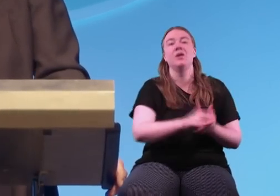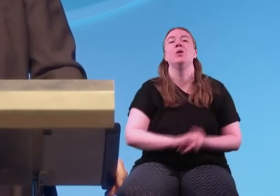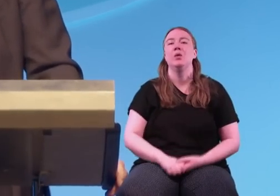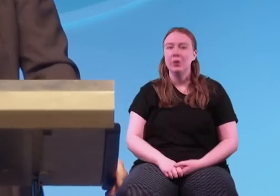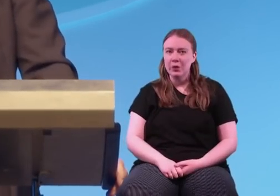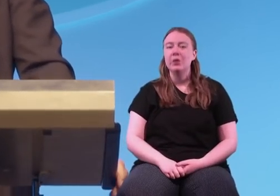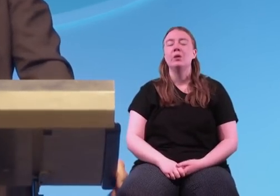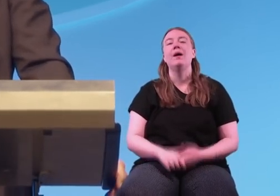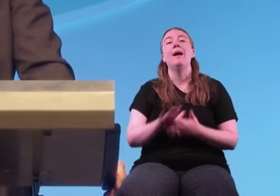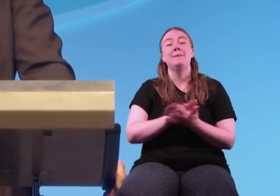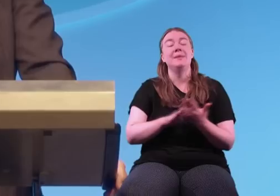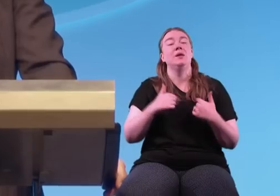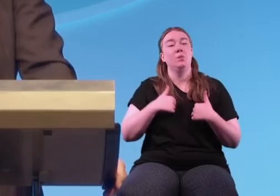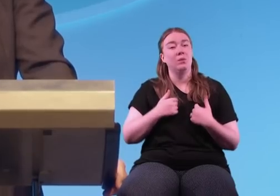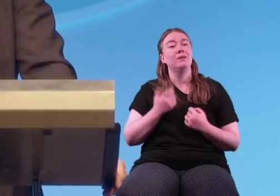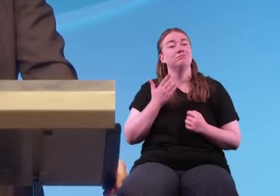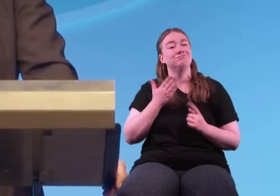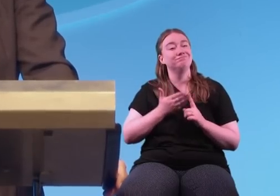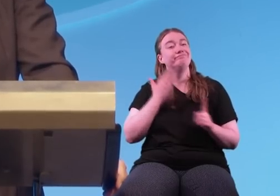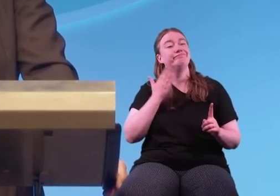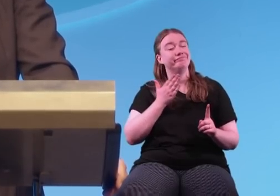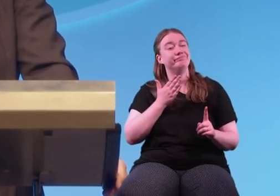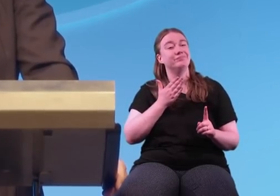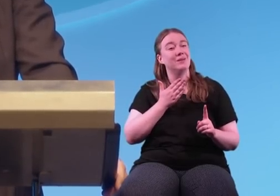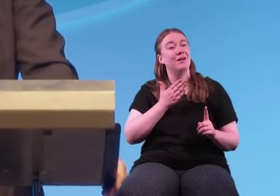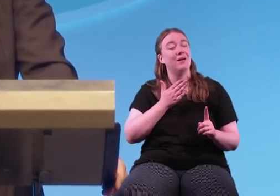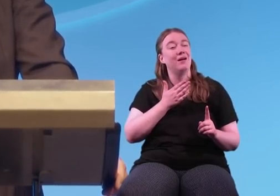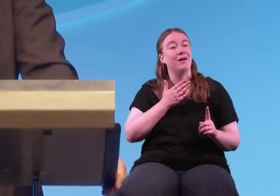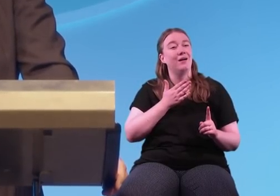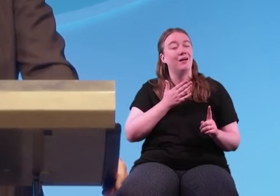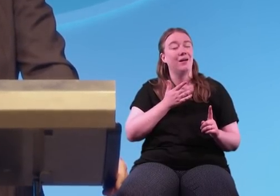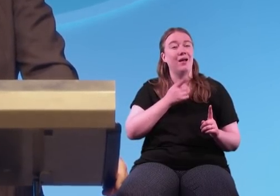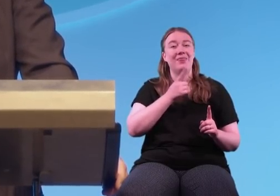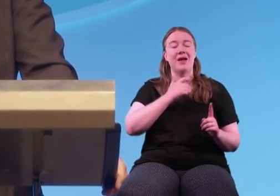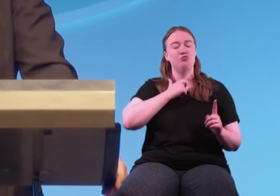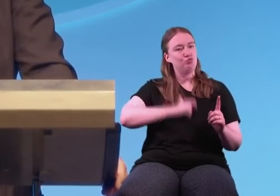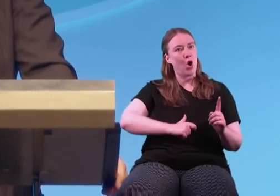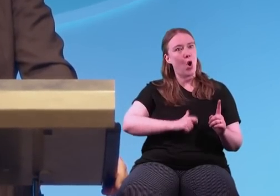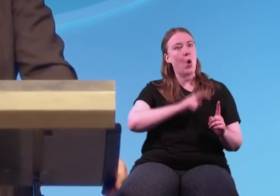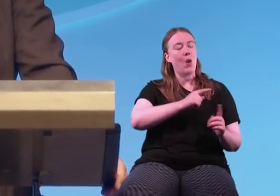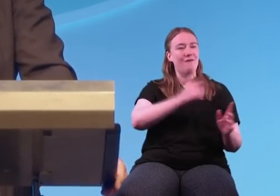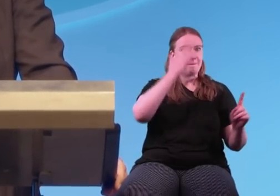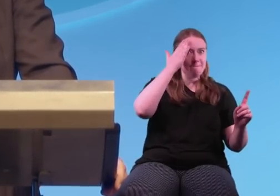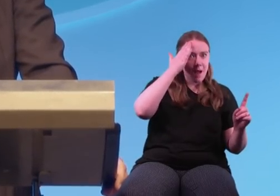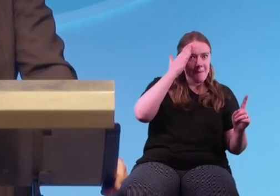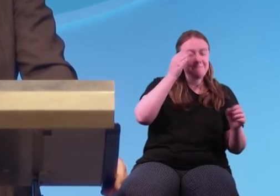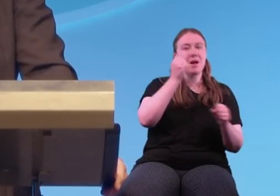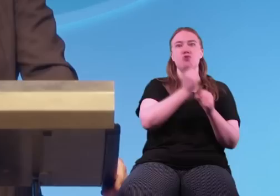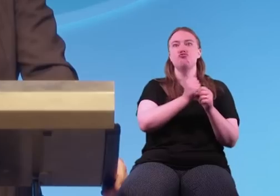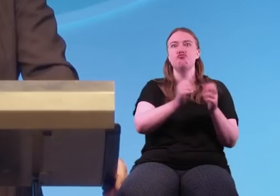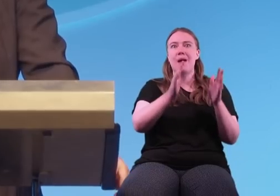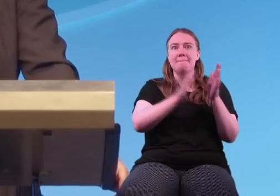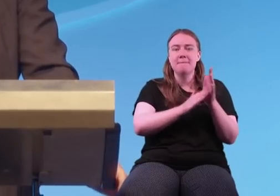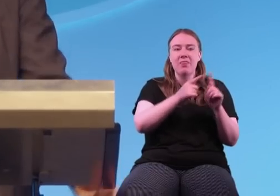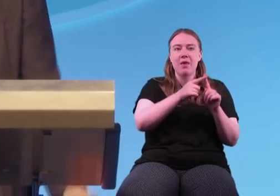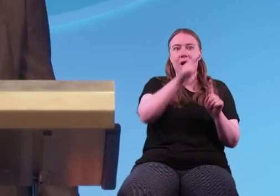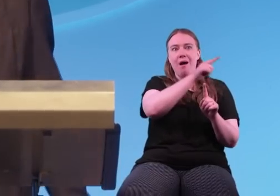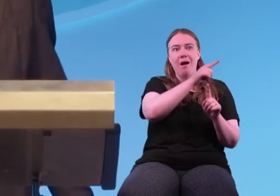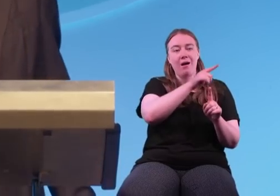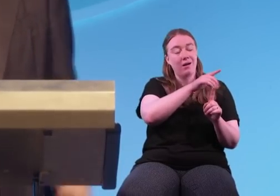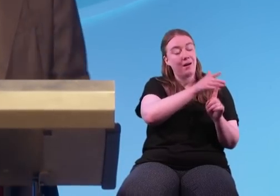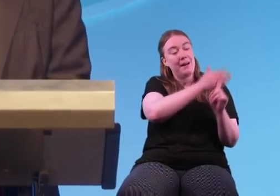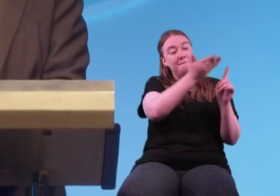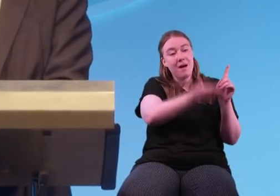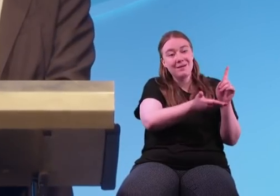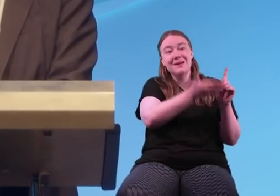and peculiar role that is given to moms and to grandmothers. And in Timothy's case,